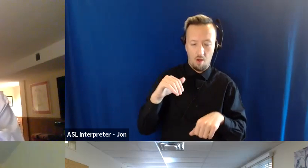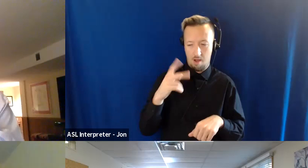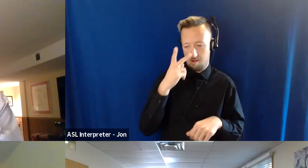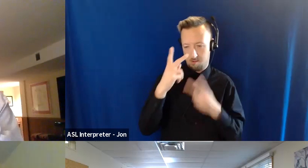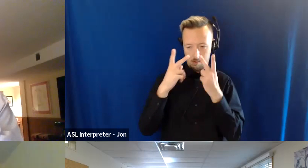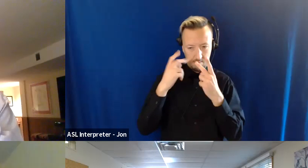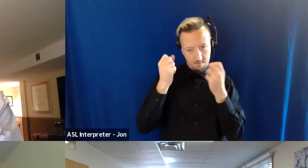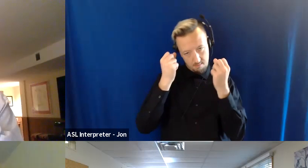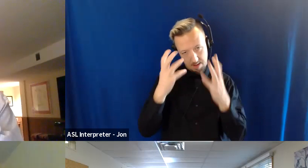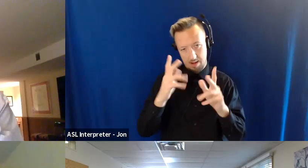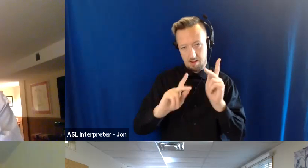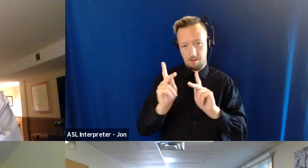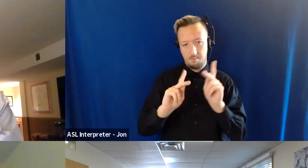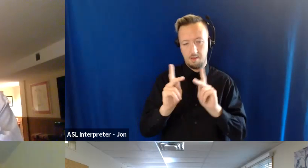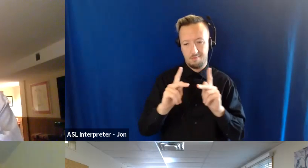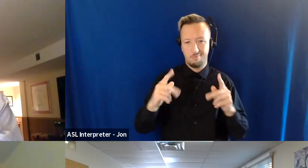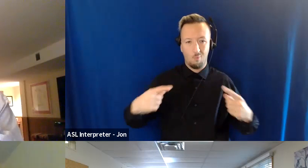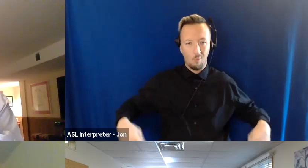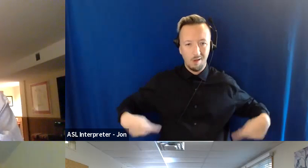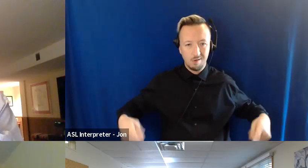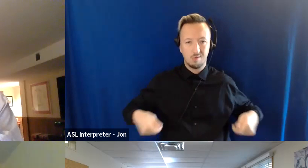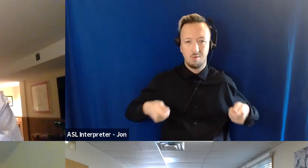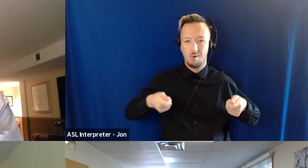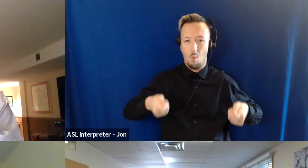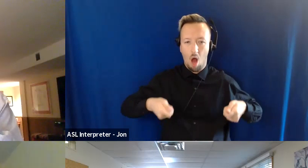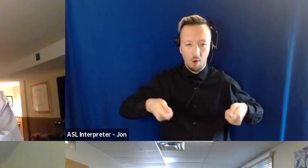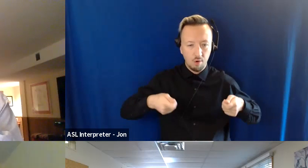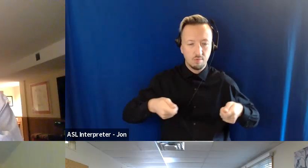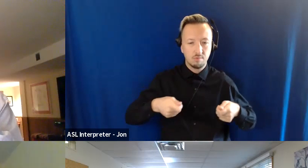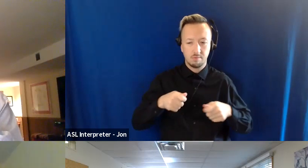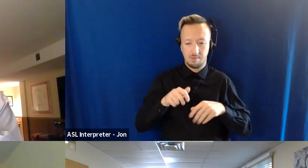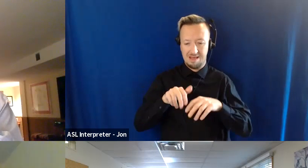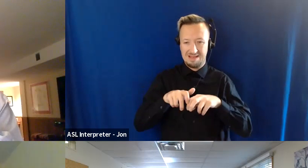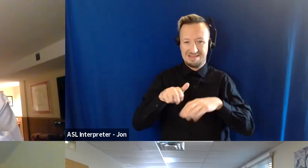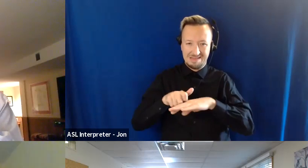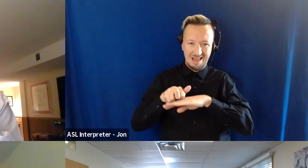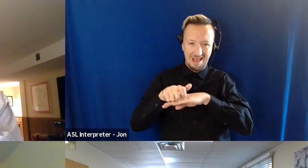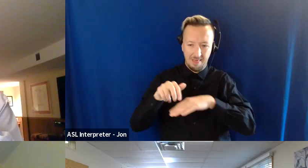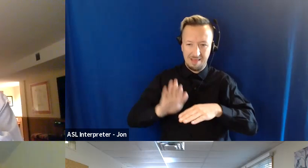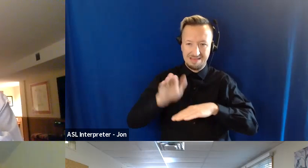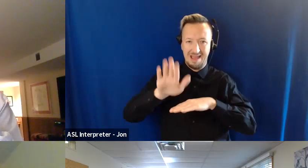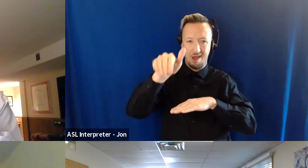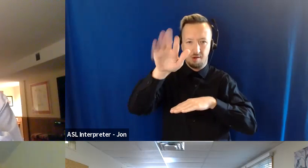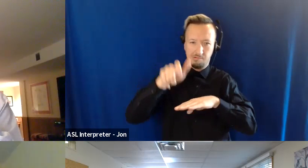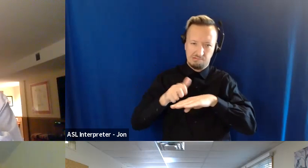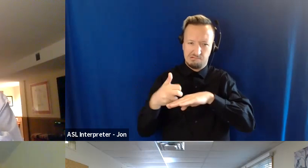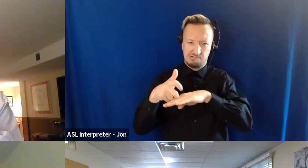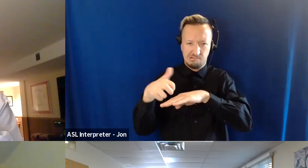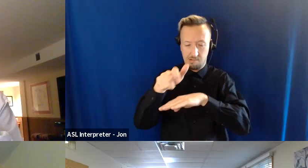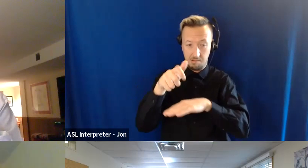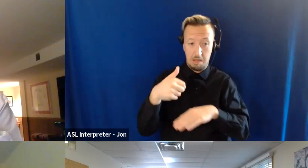of people in wheelchairs, walkers, everything, crawling up some stairs. And personally having to do that